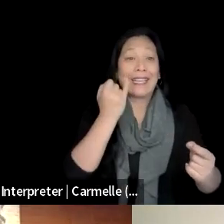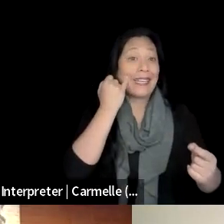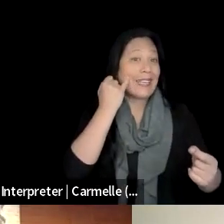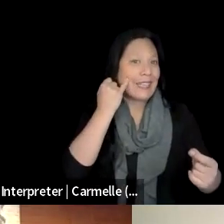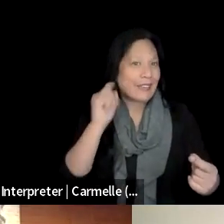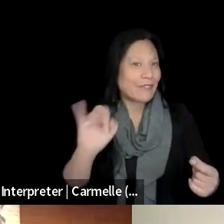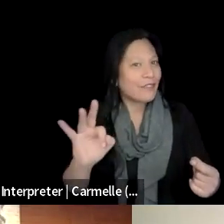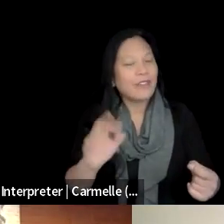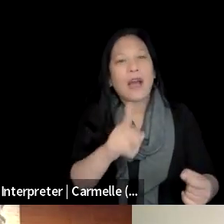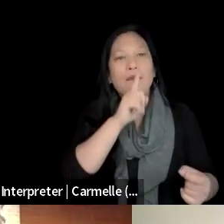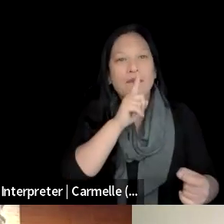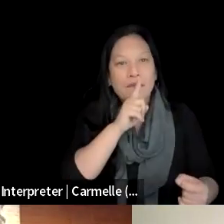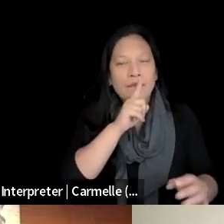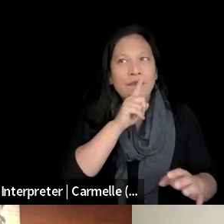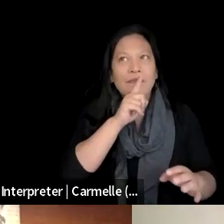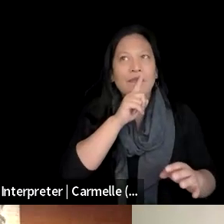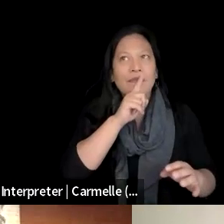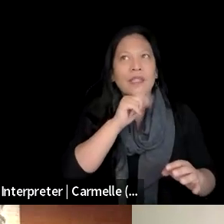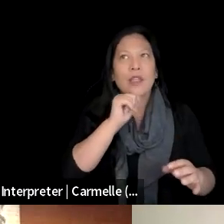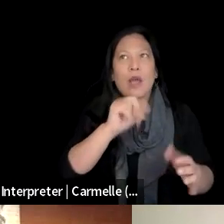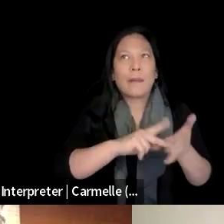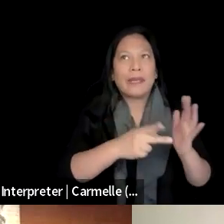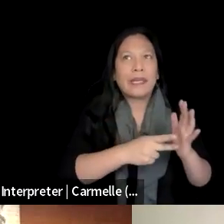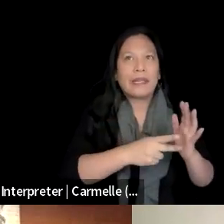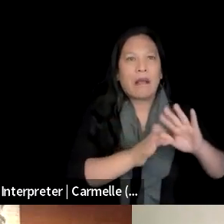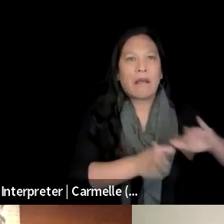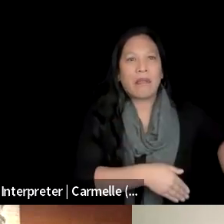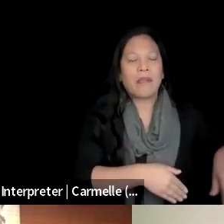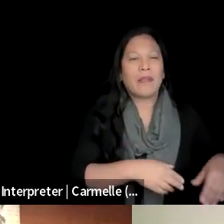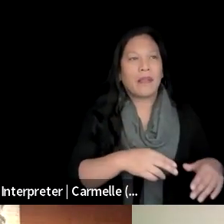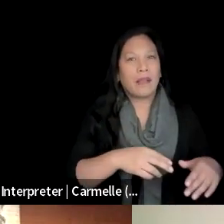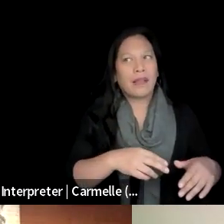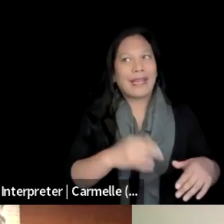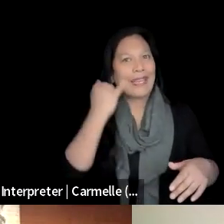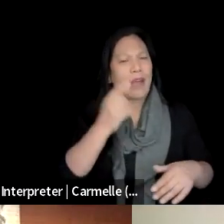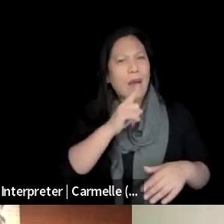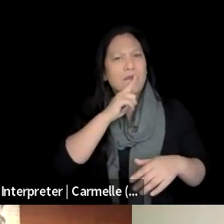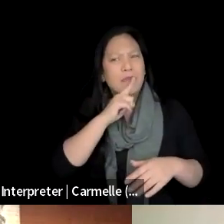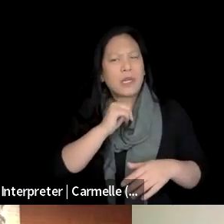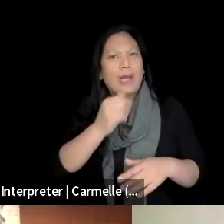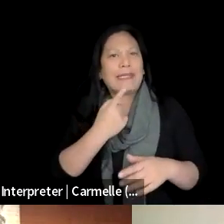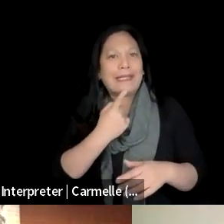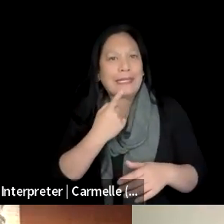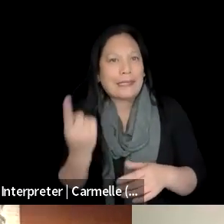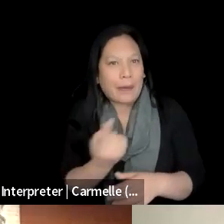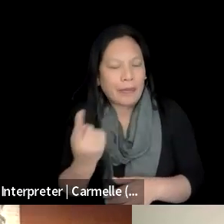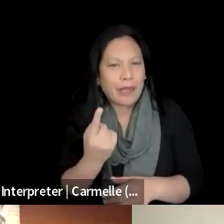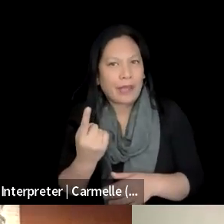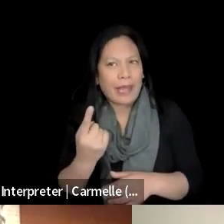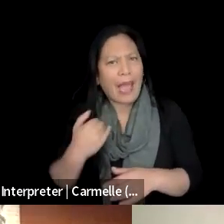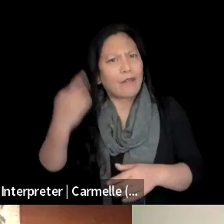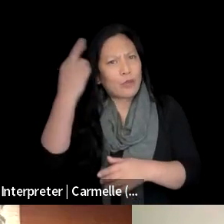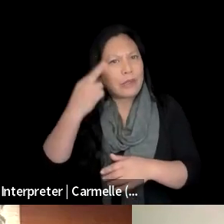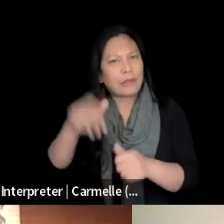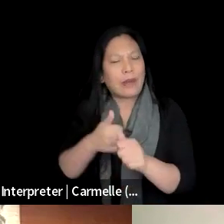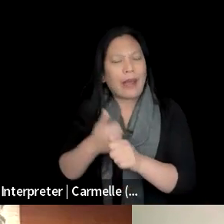world where what is unsaid is important. And so I don't want to set this conversation up